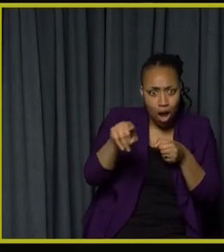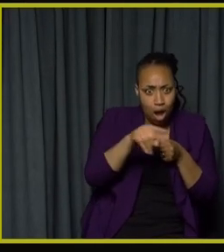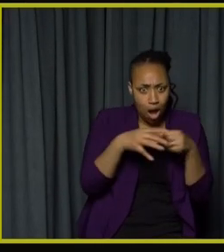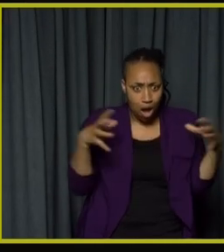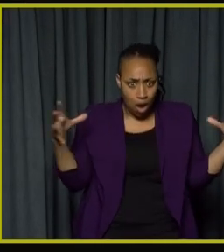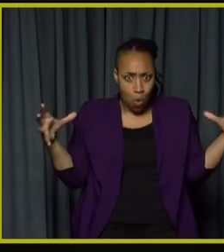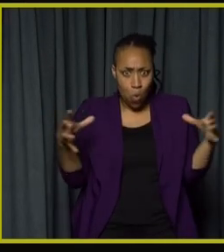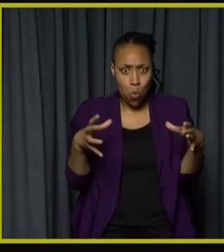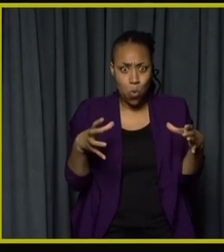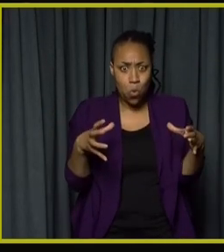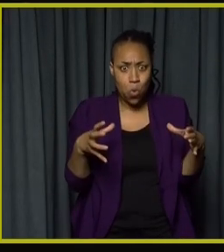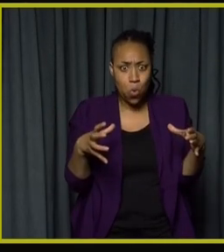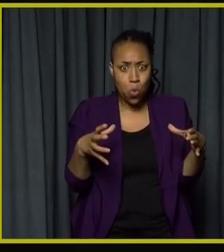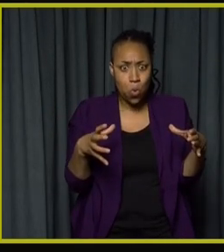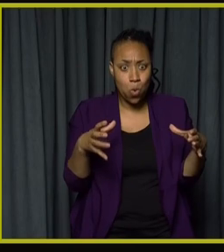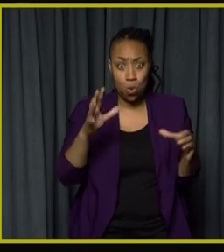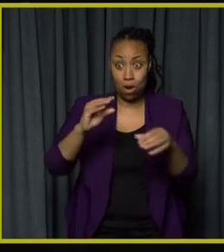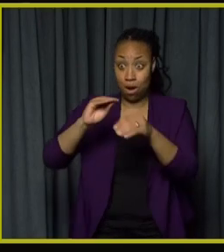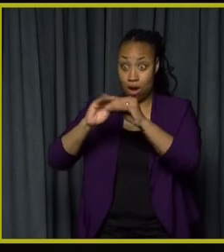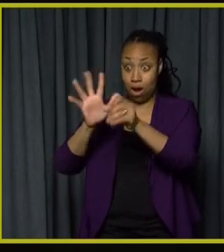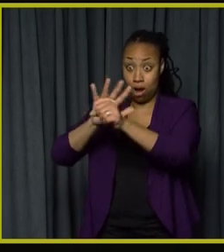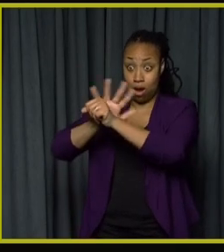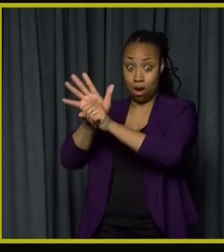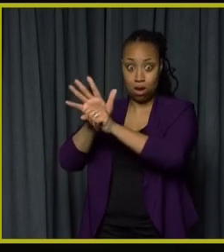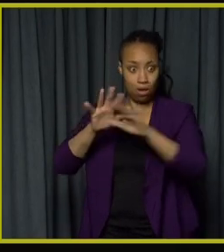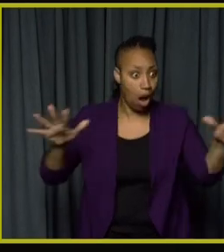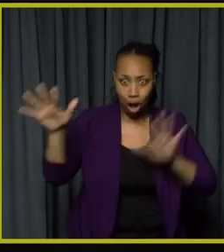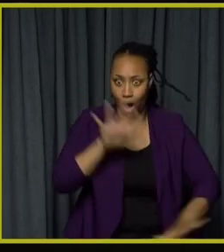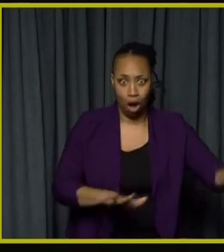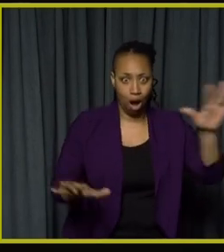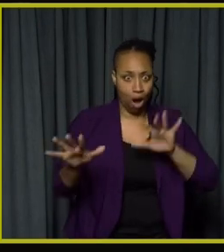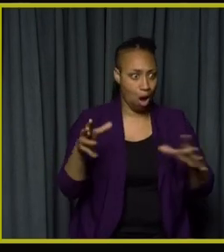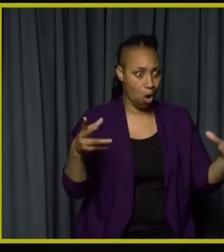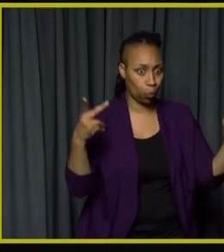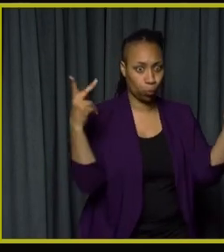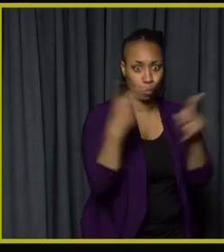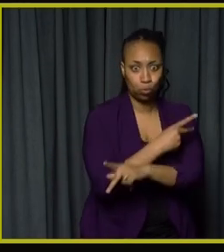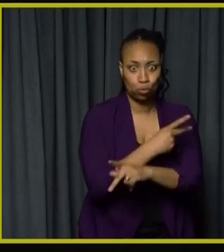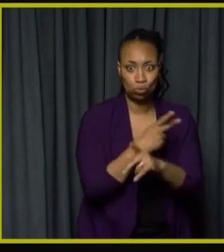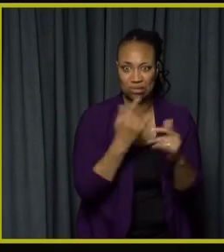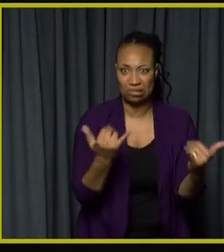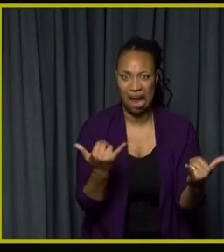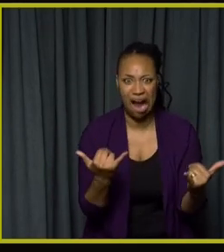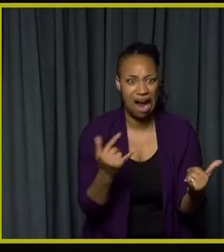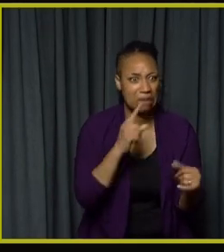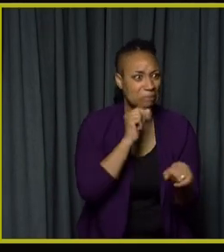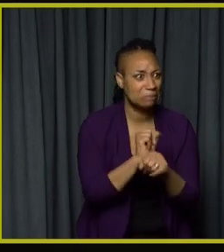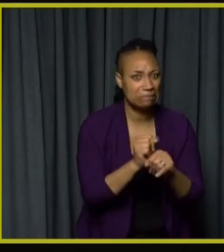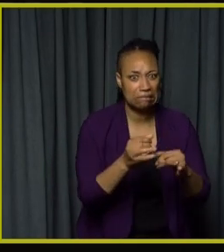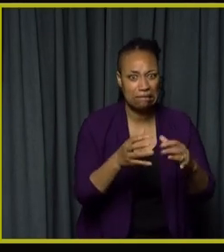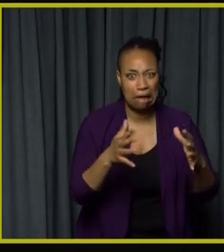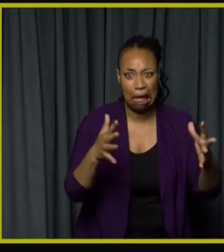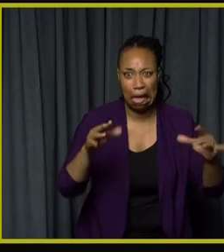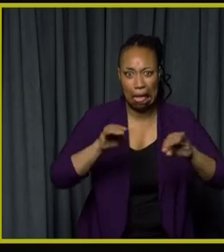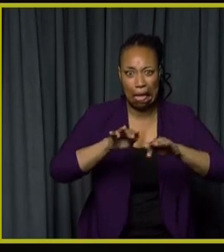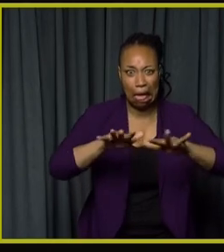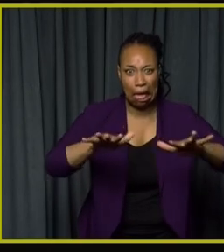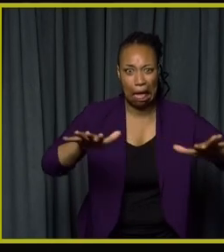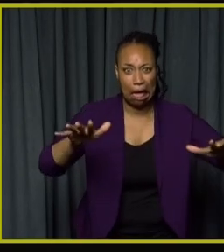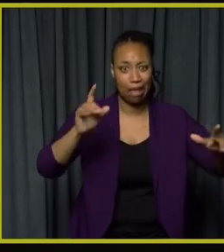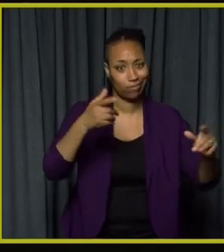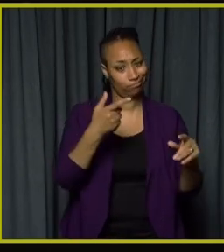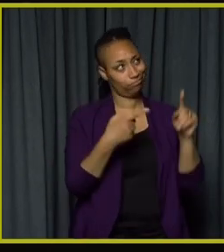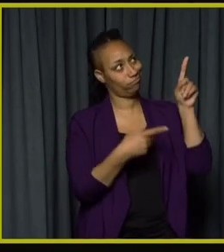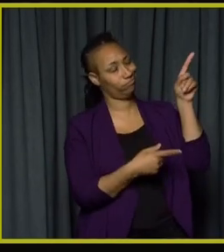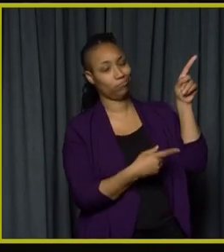and cries for racial justice in our streets. We had planned to be on Pennsylvania Avenue right in front of the White House before